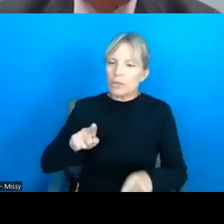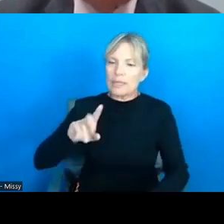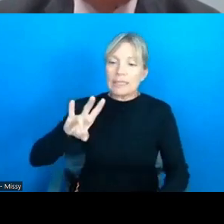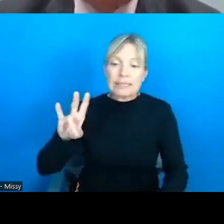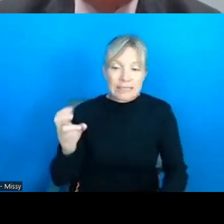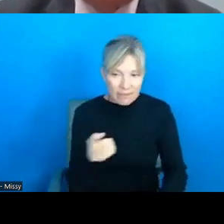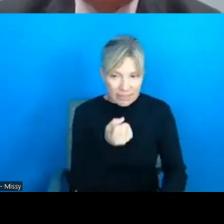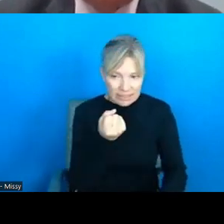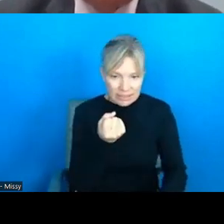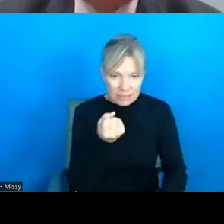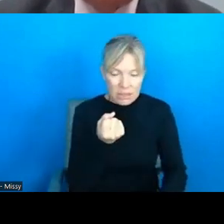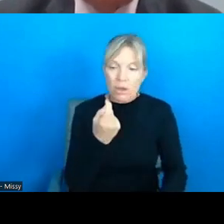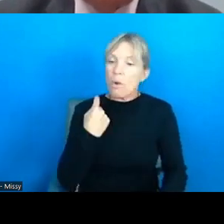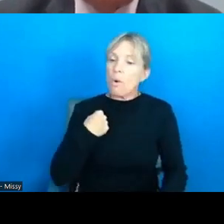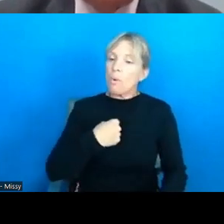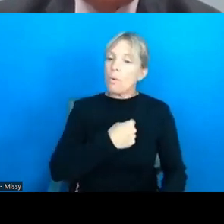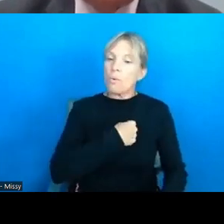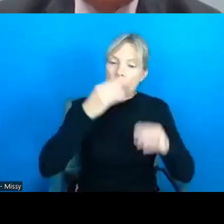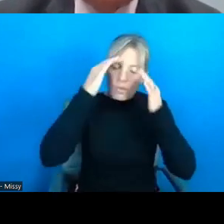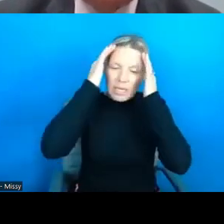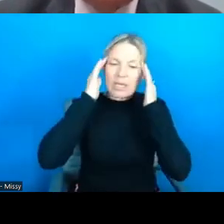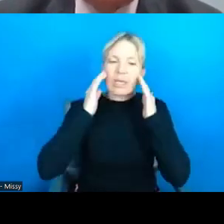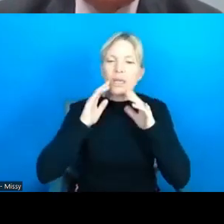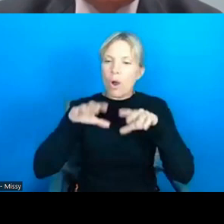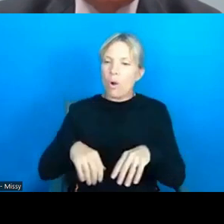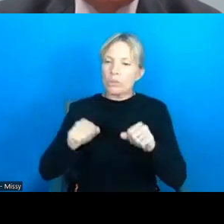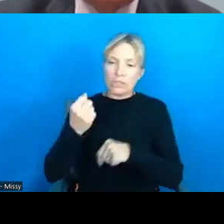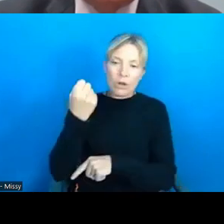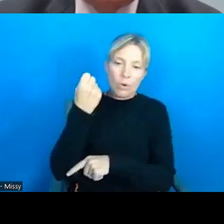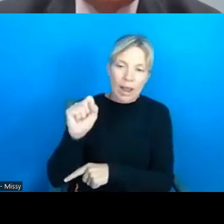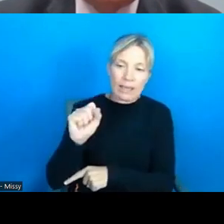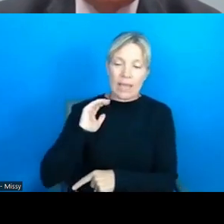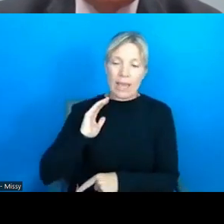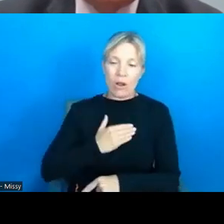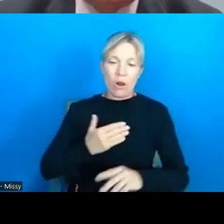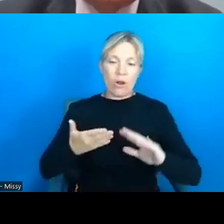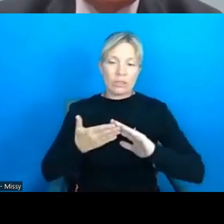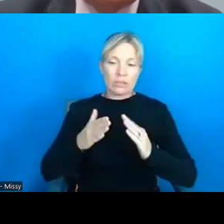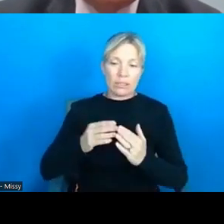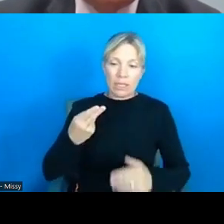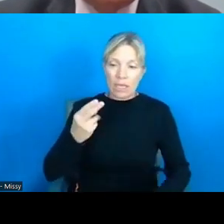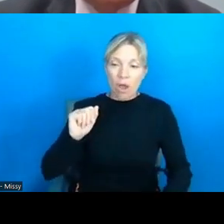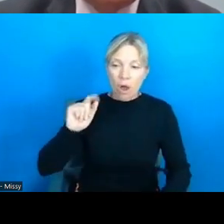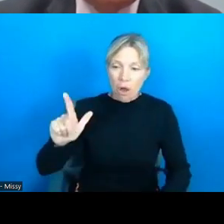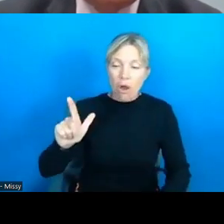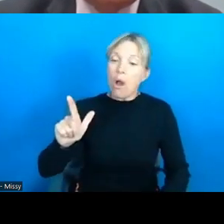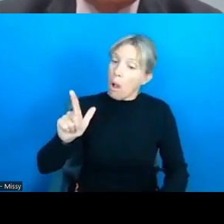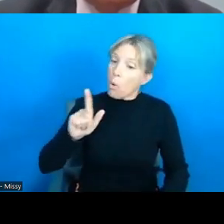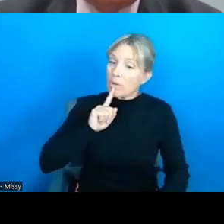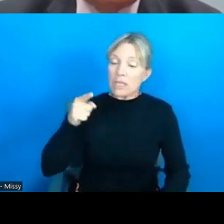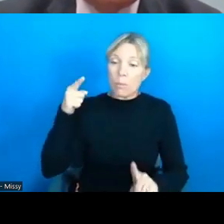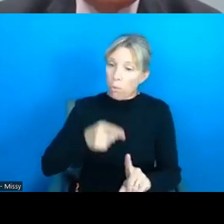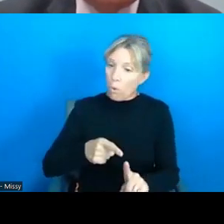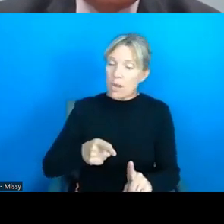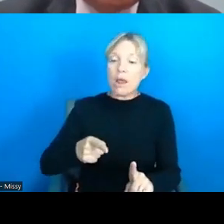1970s. We put together a rally at our city hall, and while it was intended to